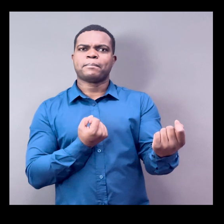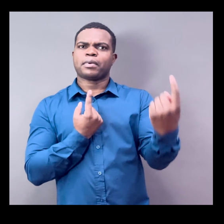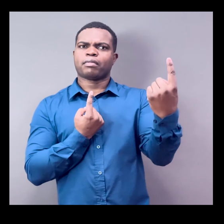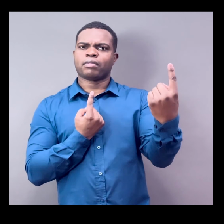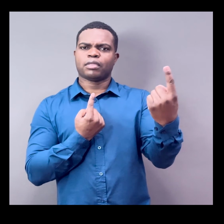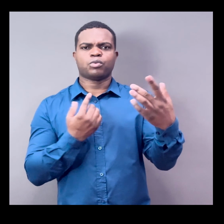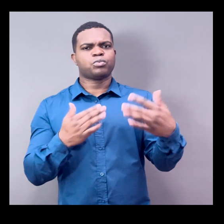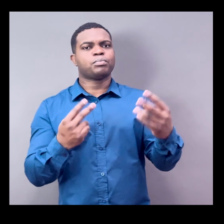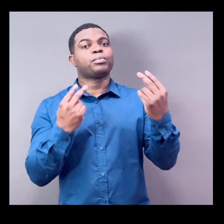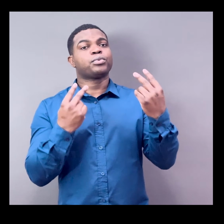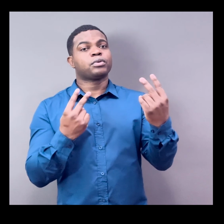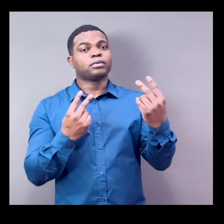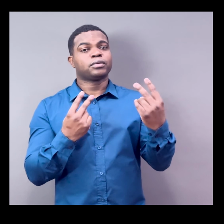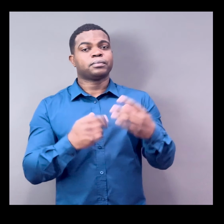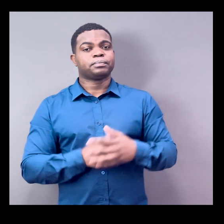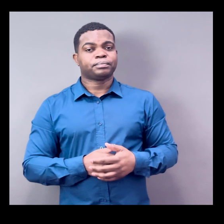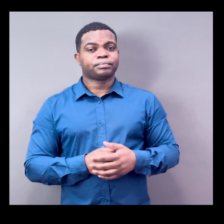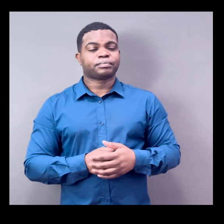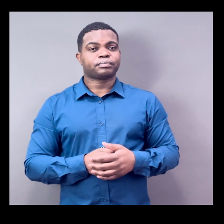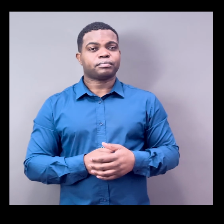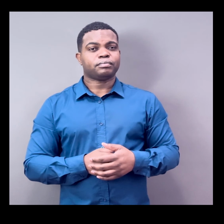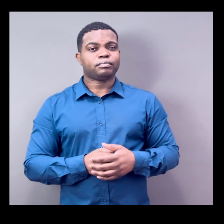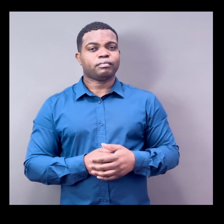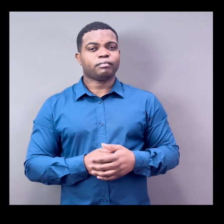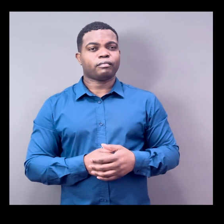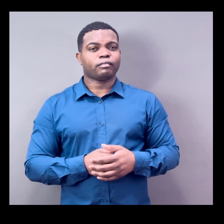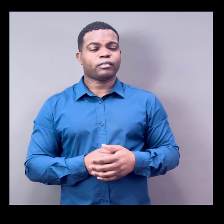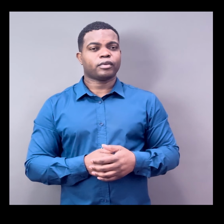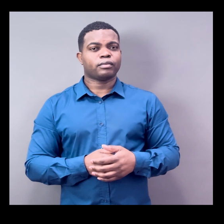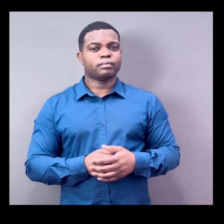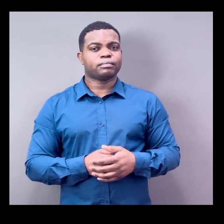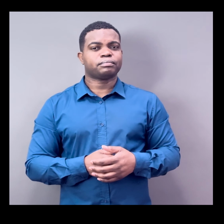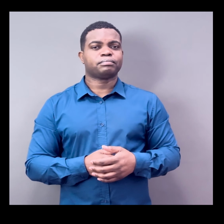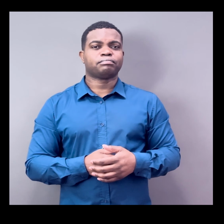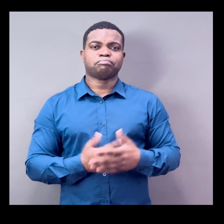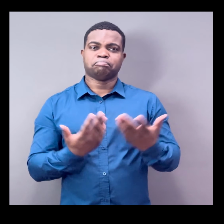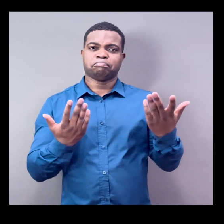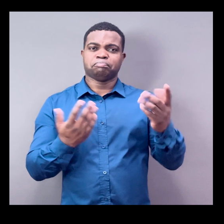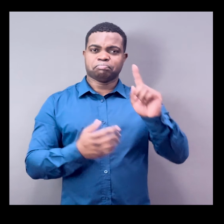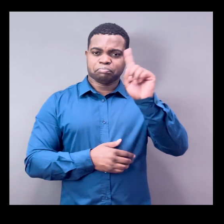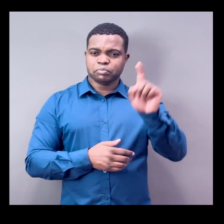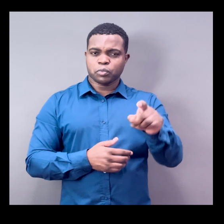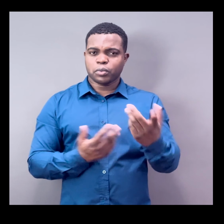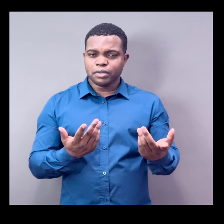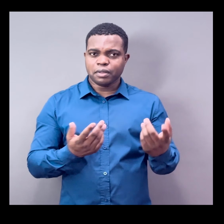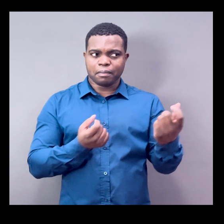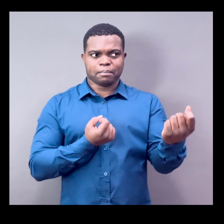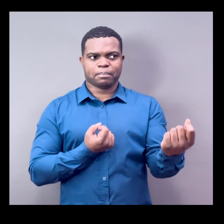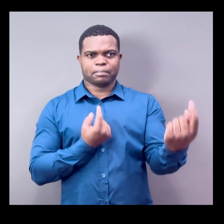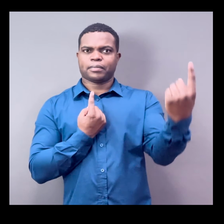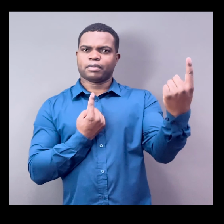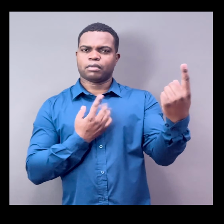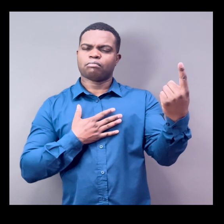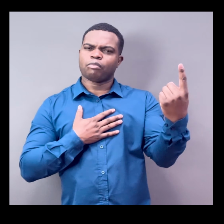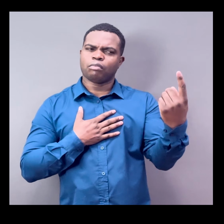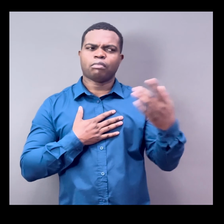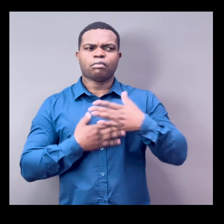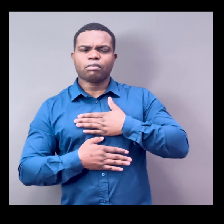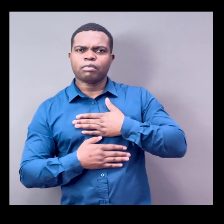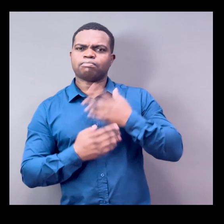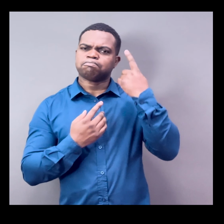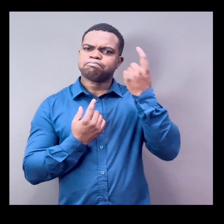is very, very important. It's a key value. It's a key value because